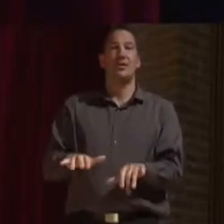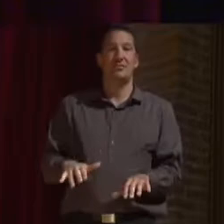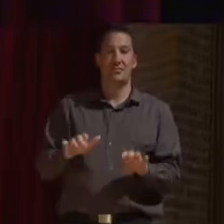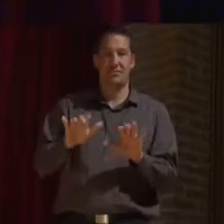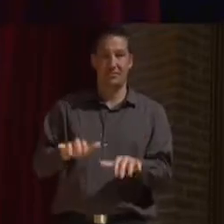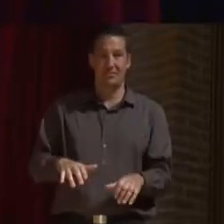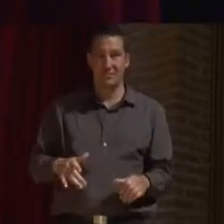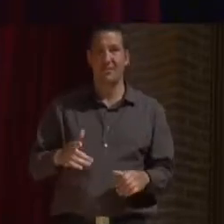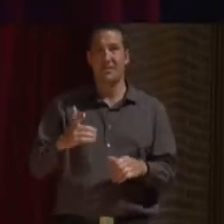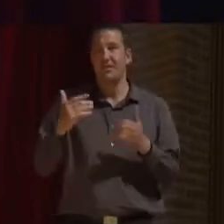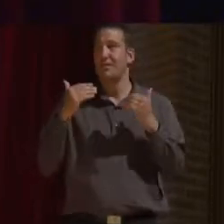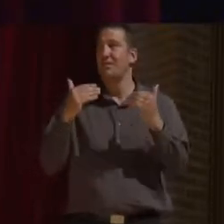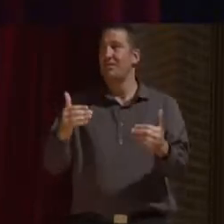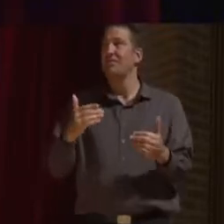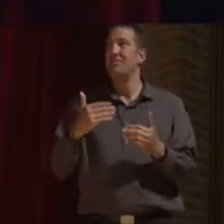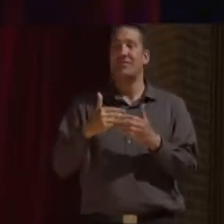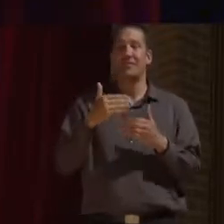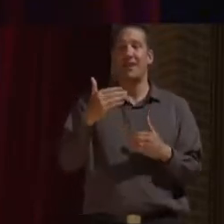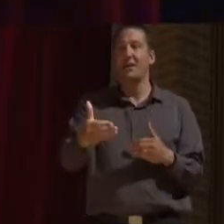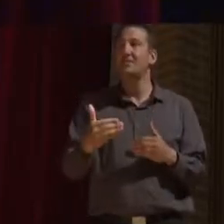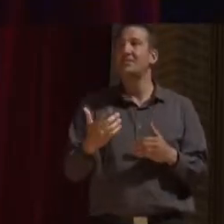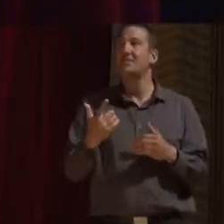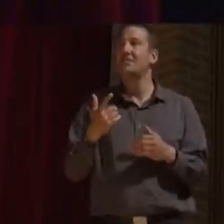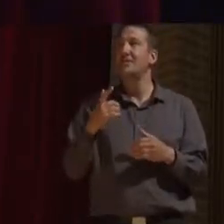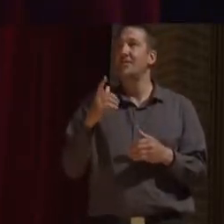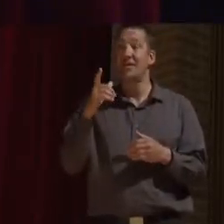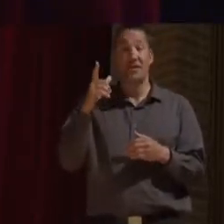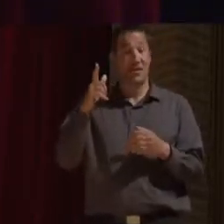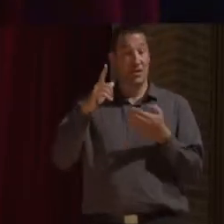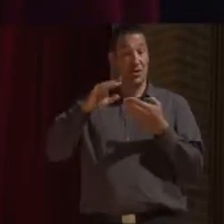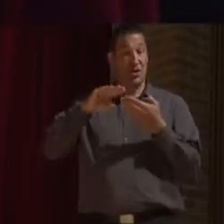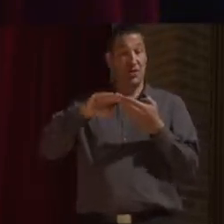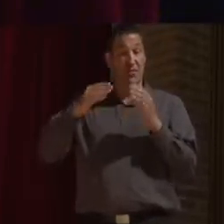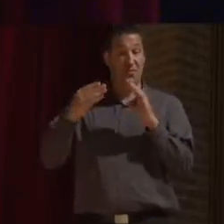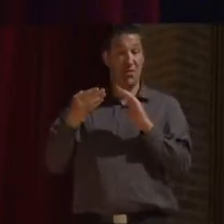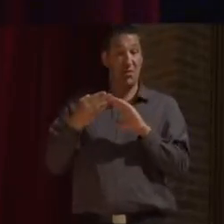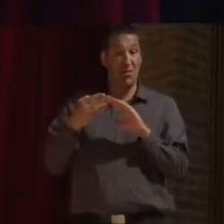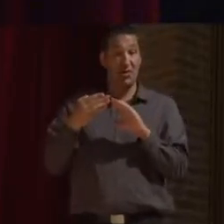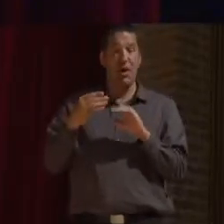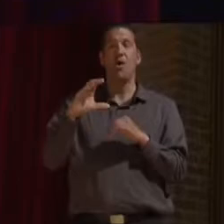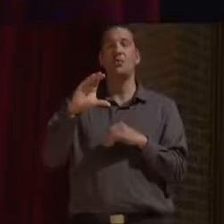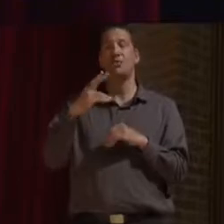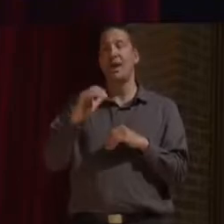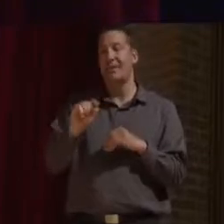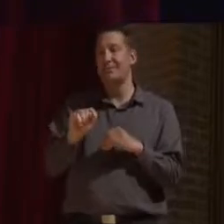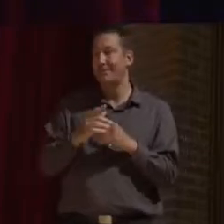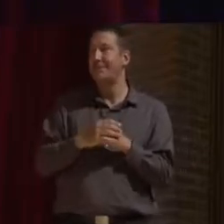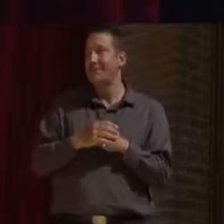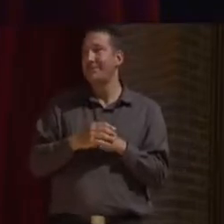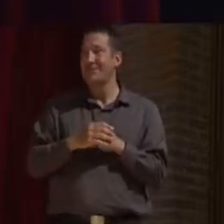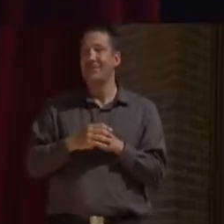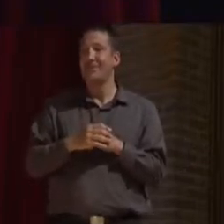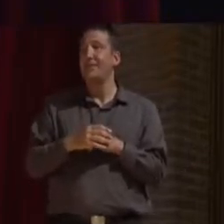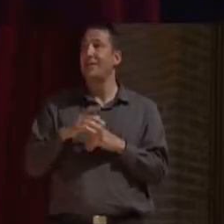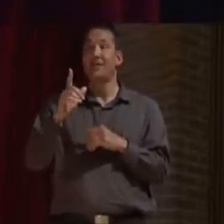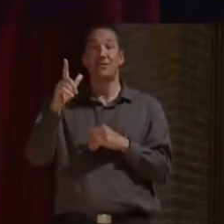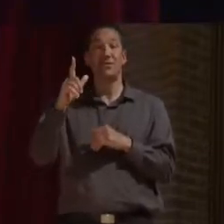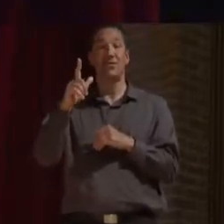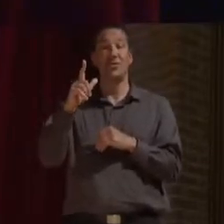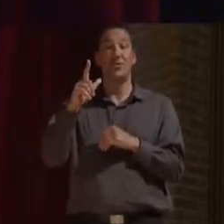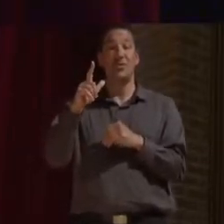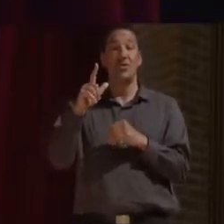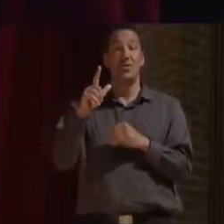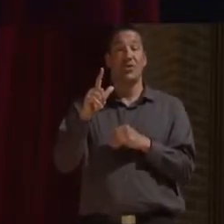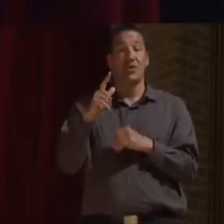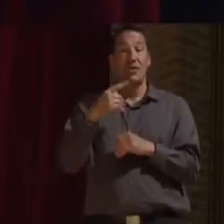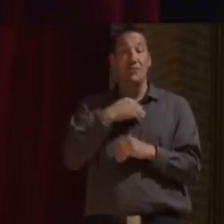second question that we have is, as a community, what universal employment skills would members of